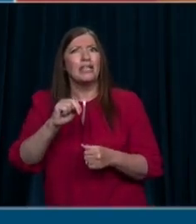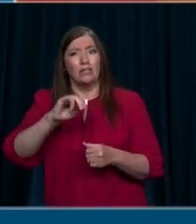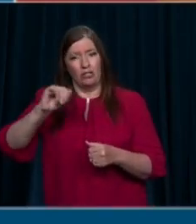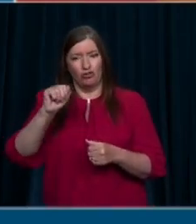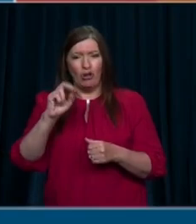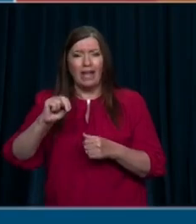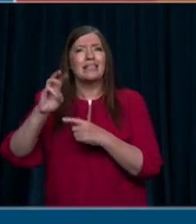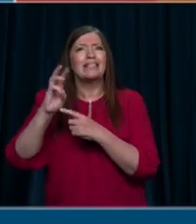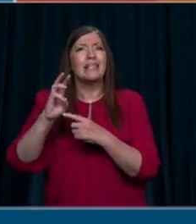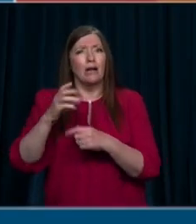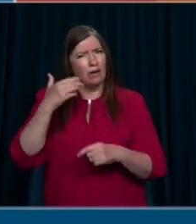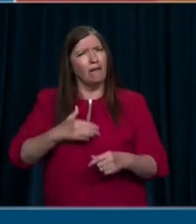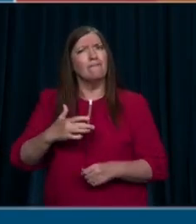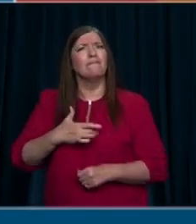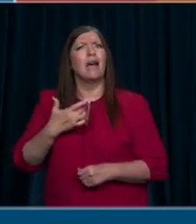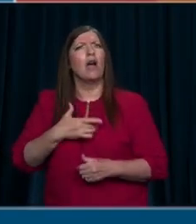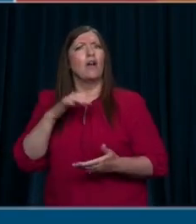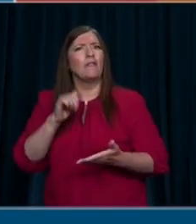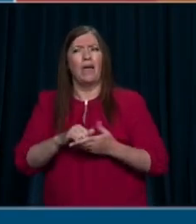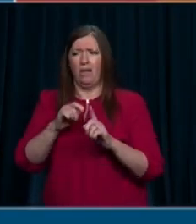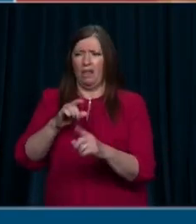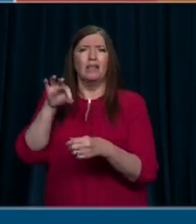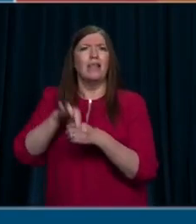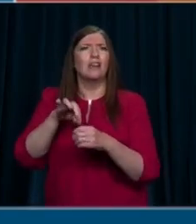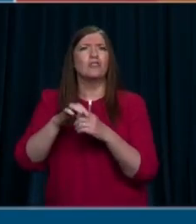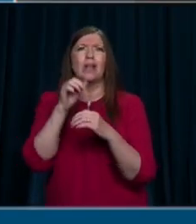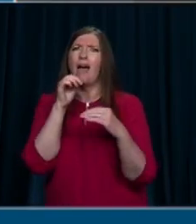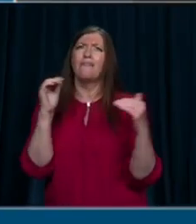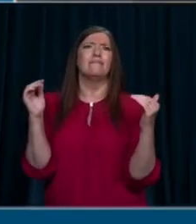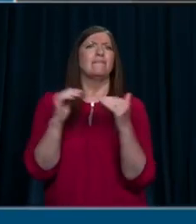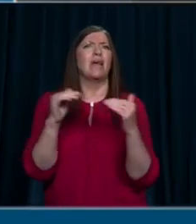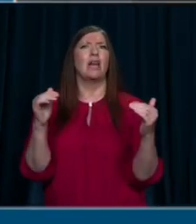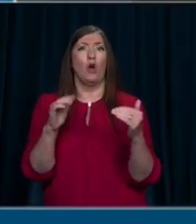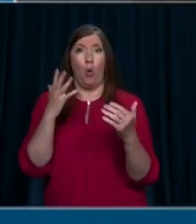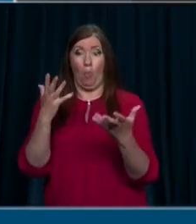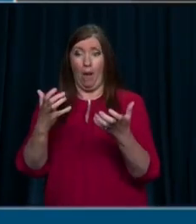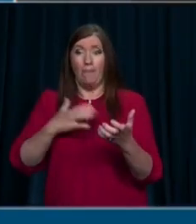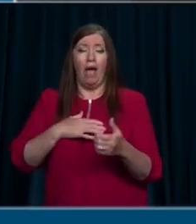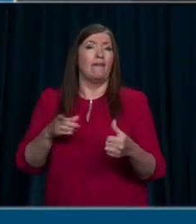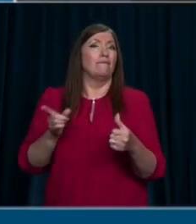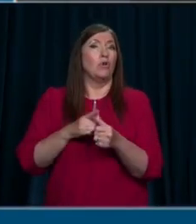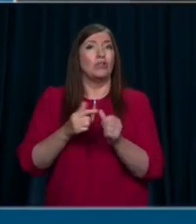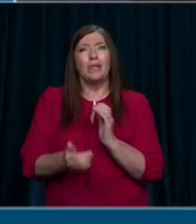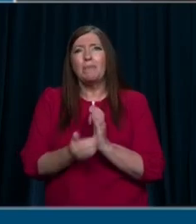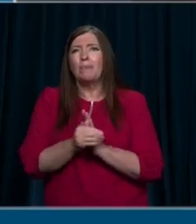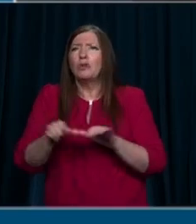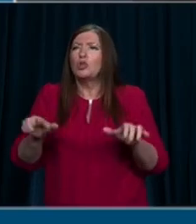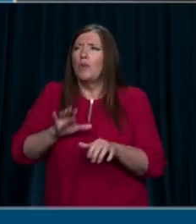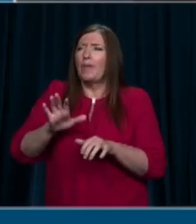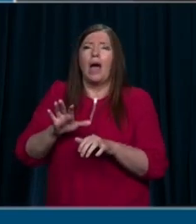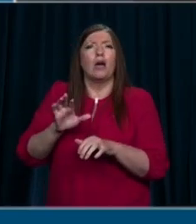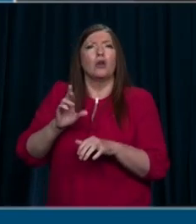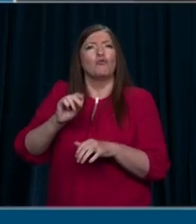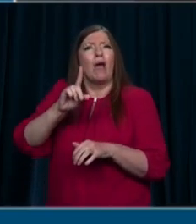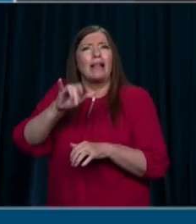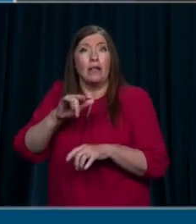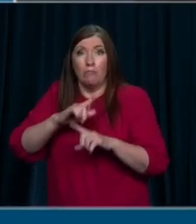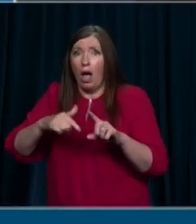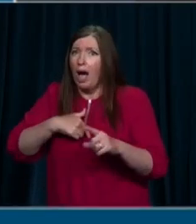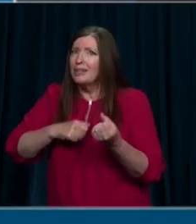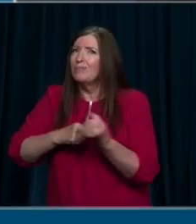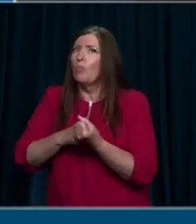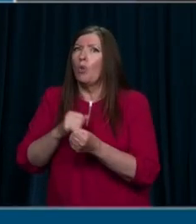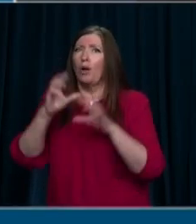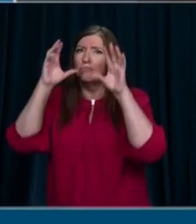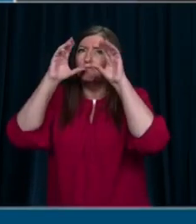6th. Because I felt like the elections were unfair, and I wanted to hold my First Amendment there during that rally. But yes, I support President